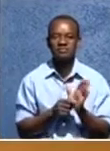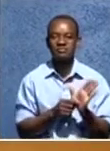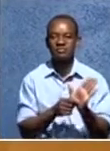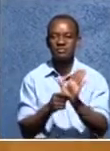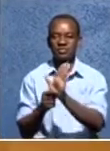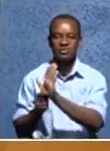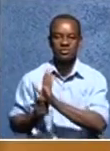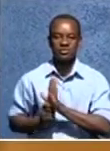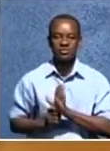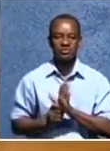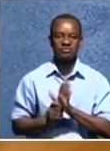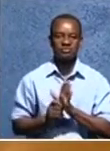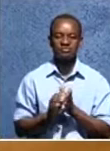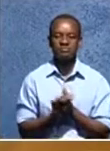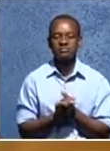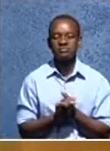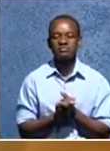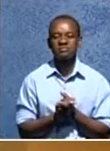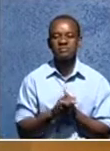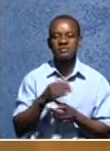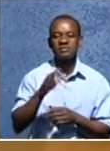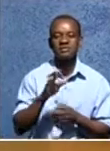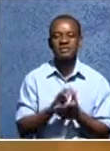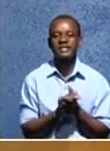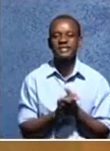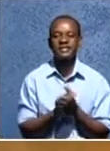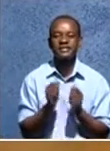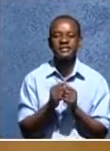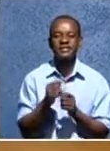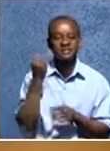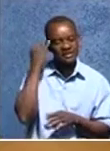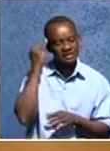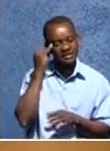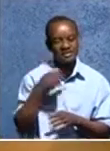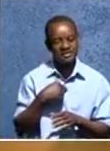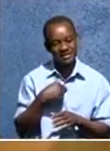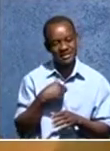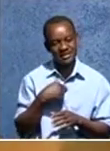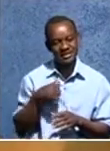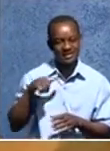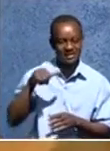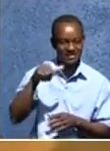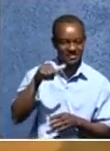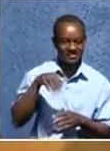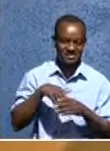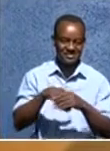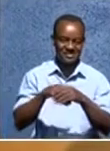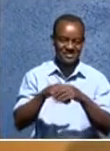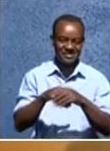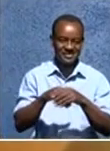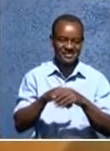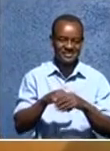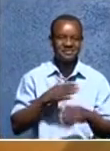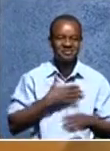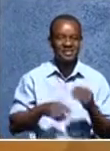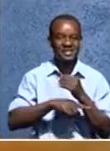the first time. You come there with an idea of saying, okay, I want to travel around my country, but I don't know where to start. You can